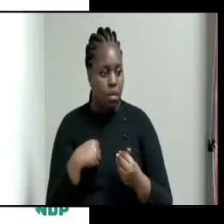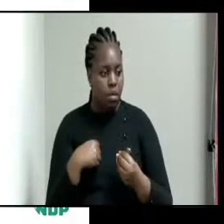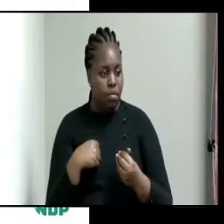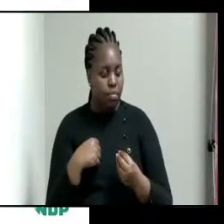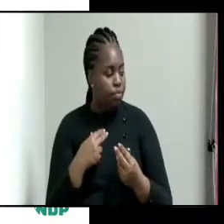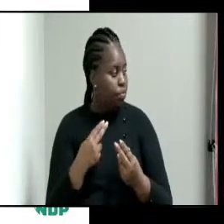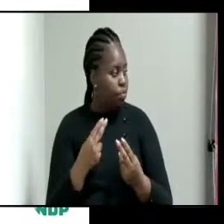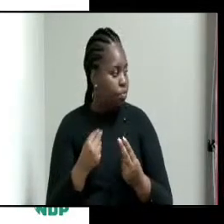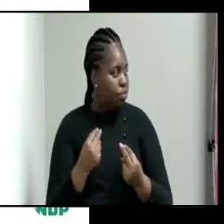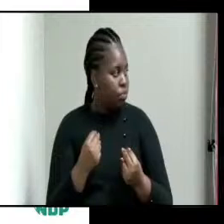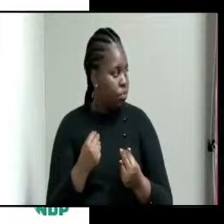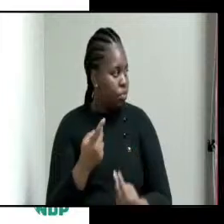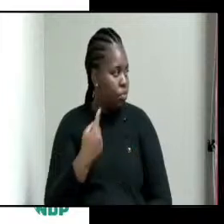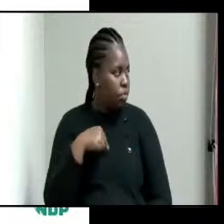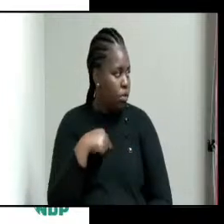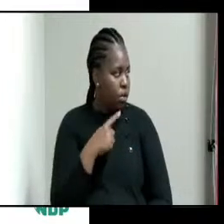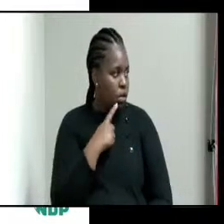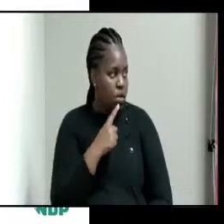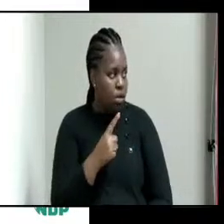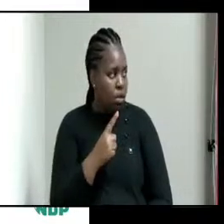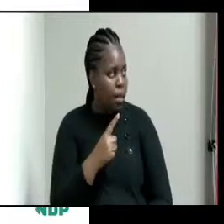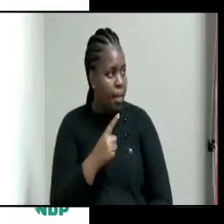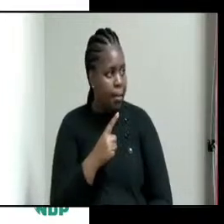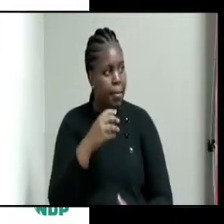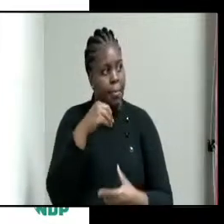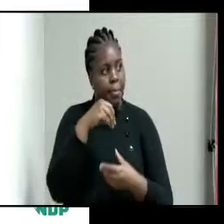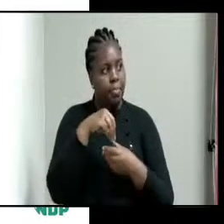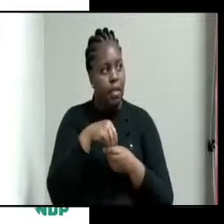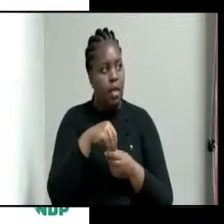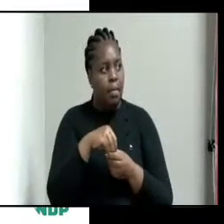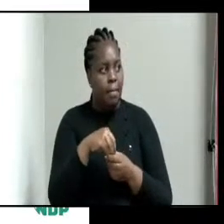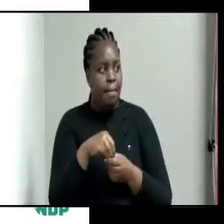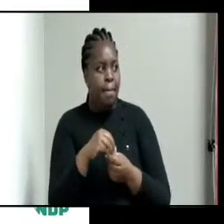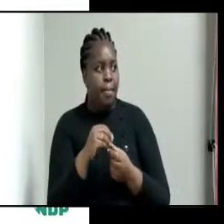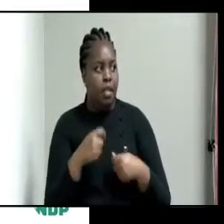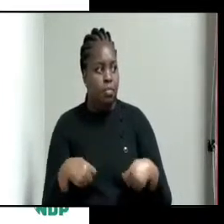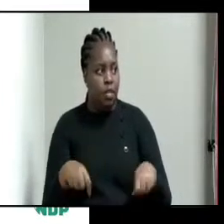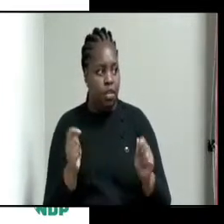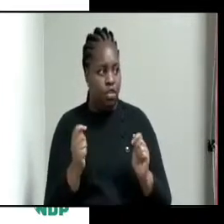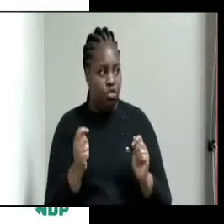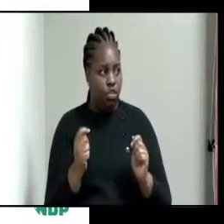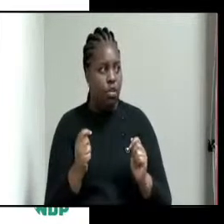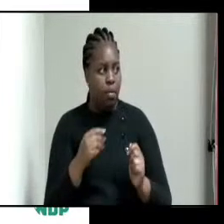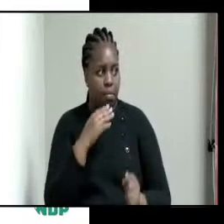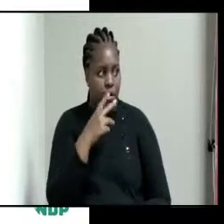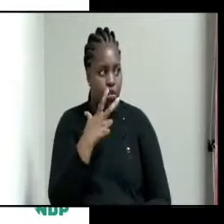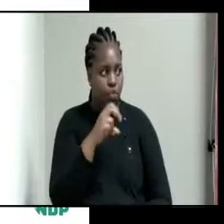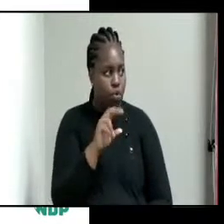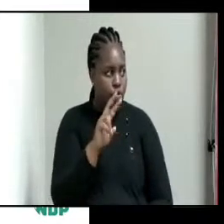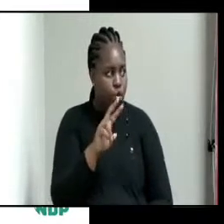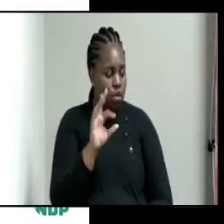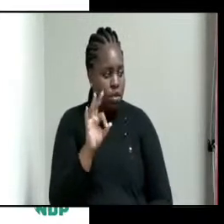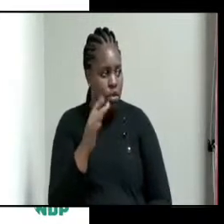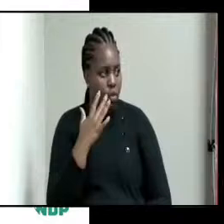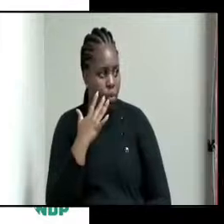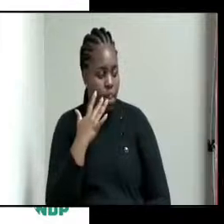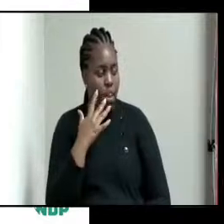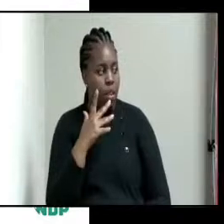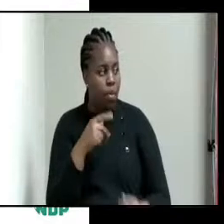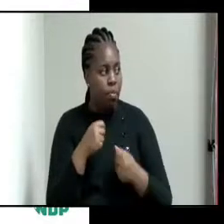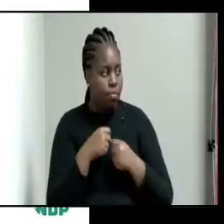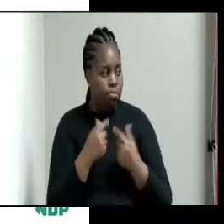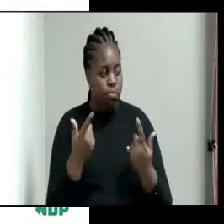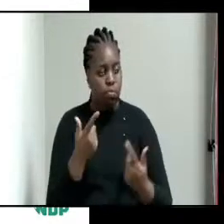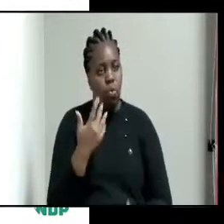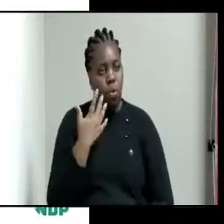similar survey that we call the Income and Expenditure Survey 2022-23 that will be in the field in November